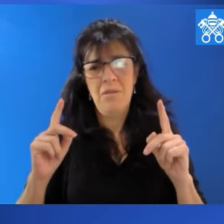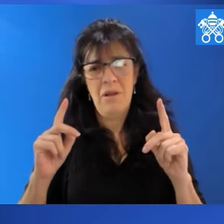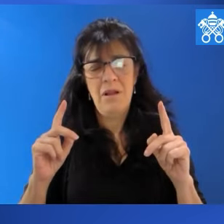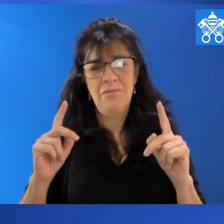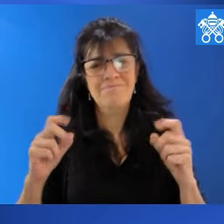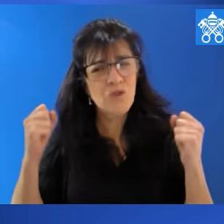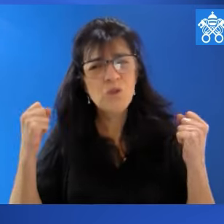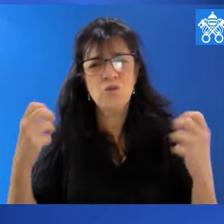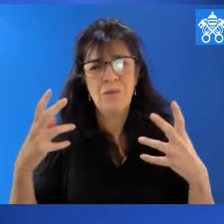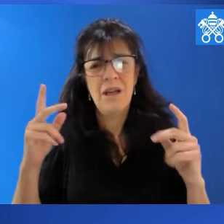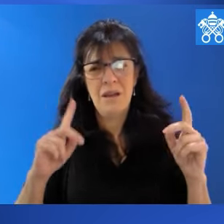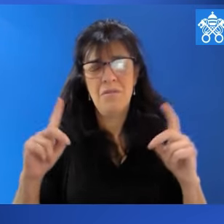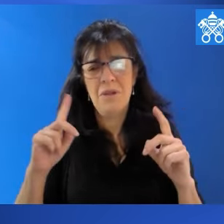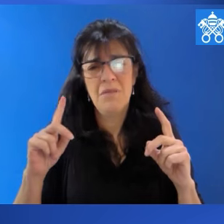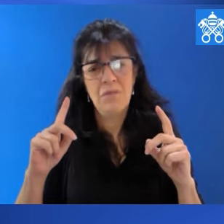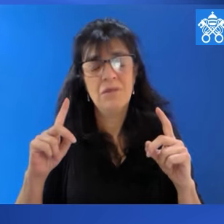too many people,